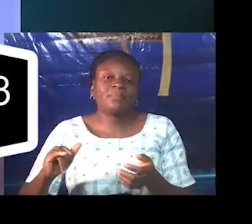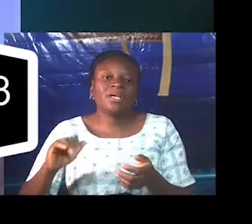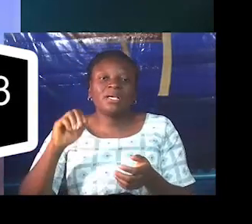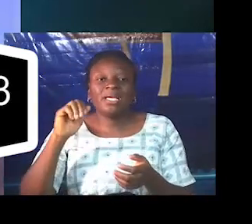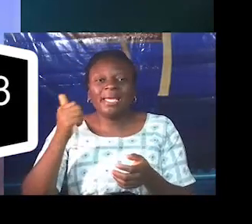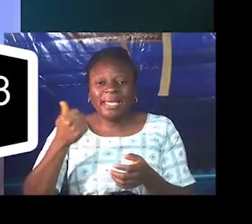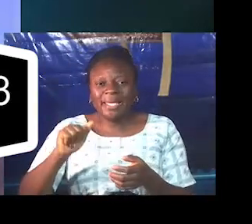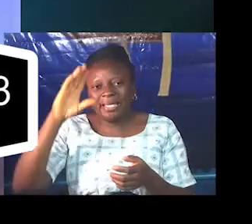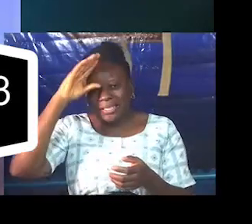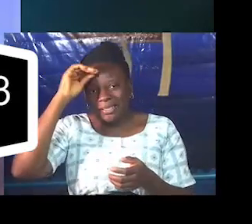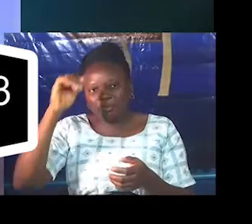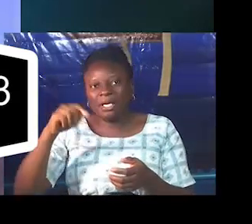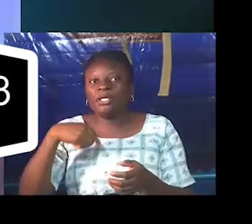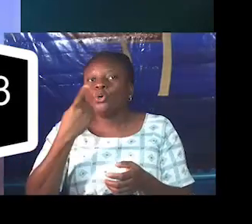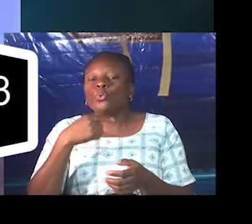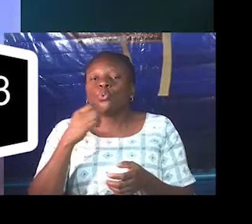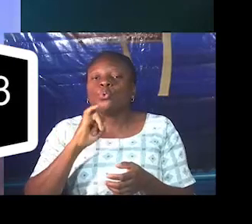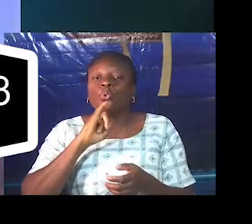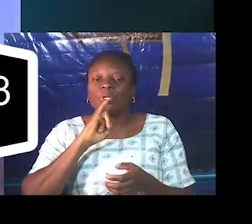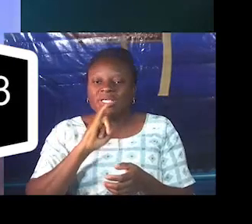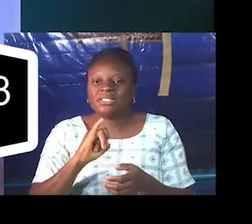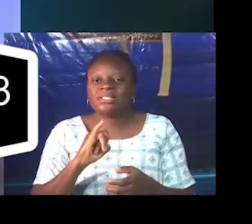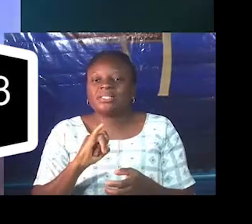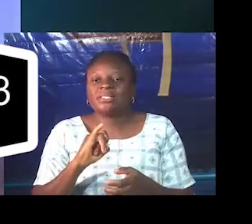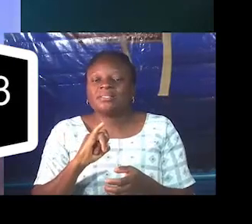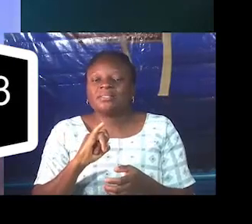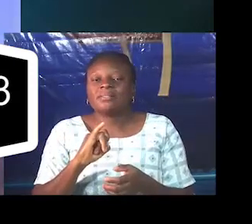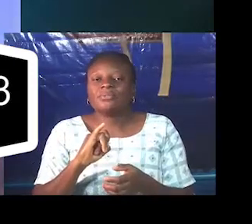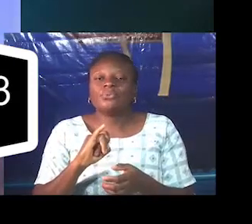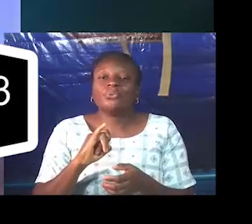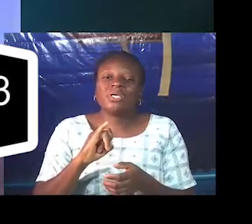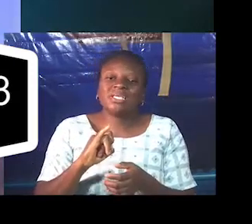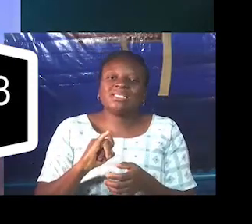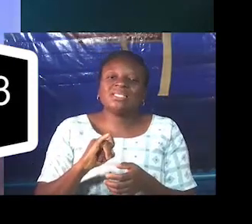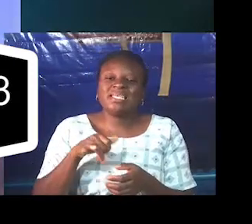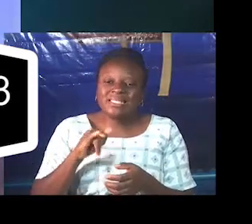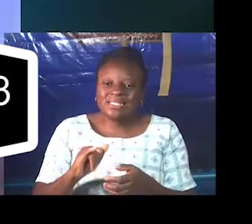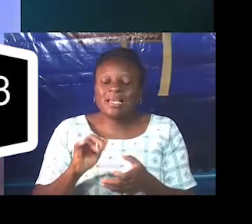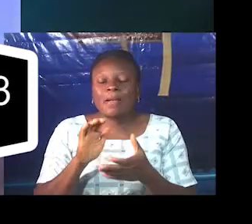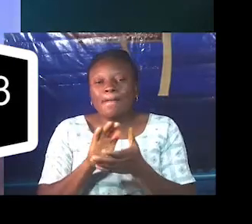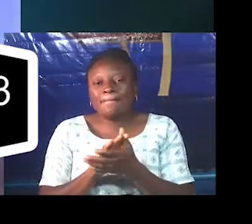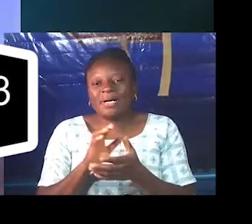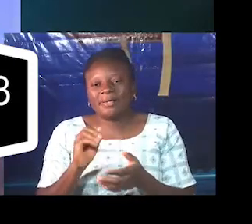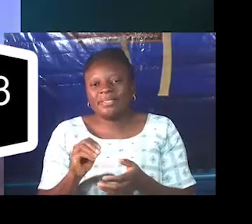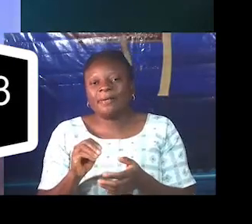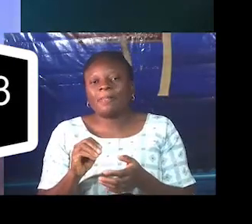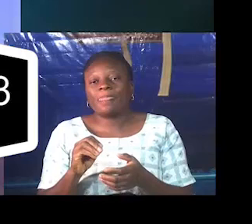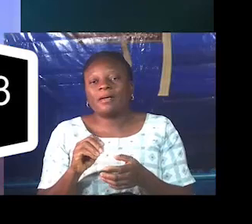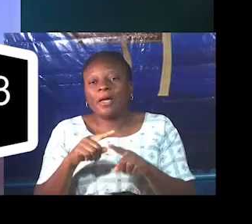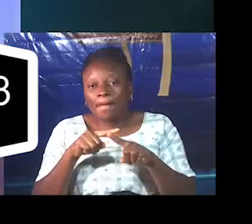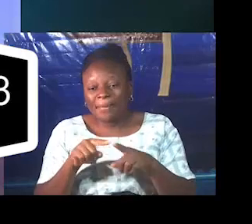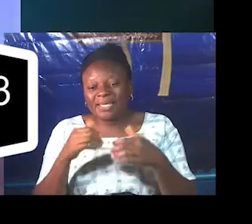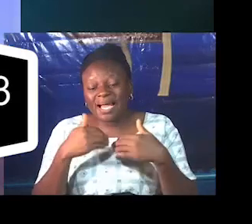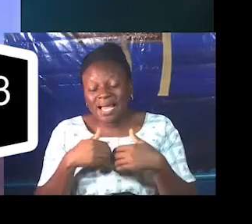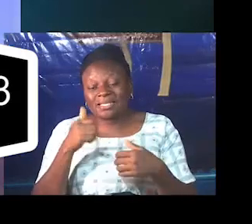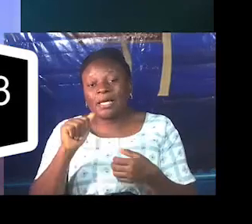you walk into that relationship now, you have only created a problem for yourself, a problem for the wife, and a problem for the